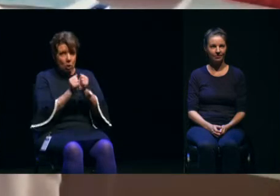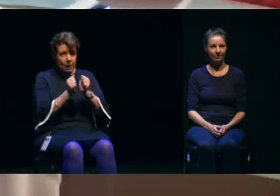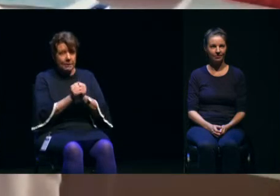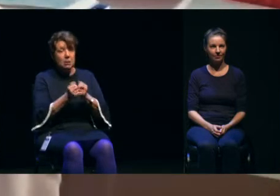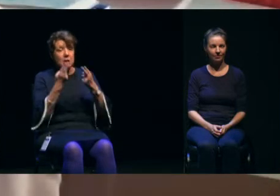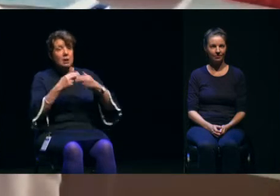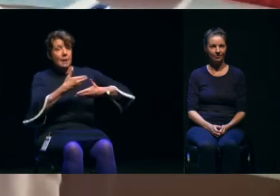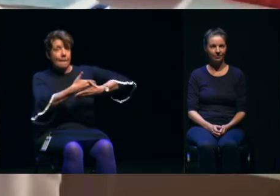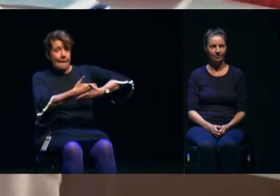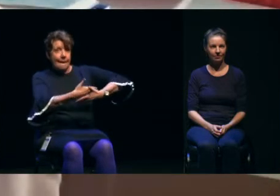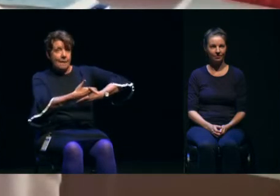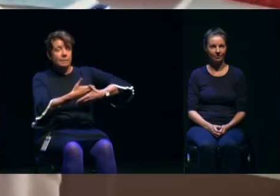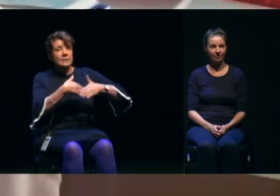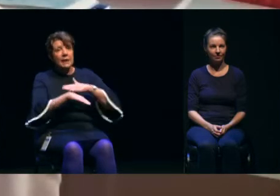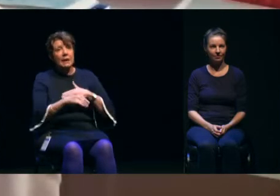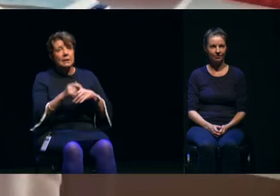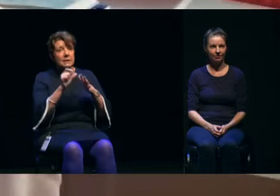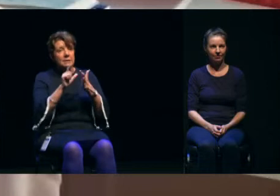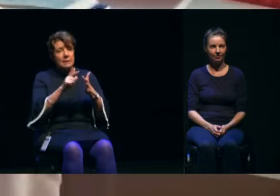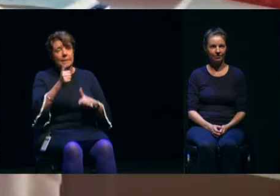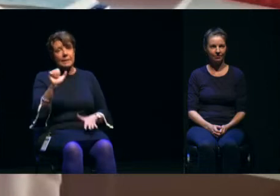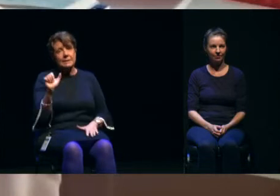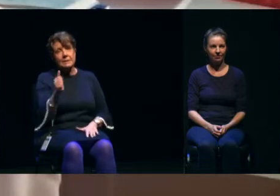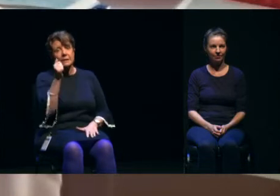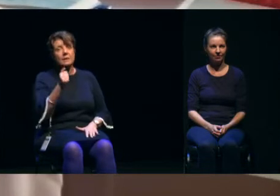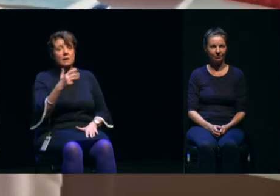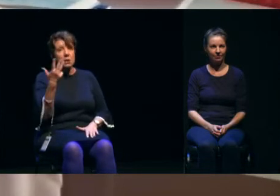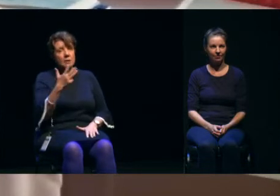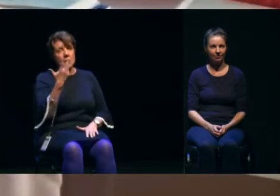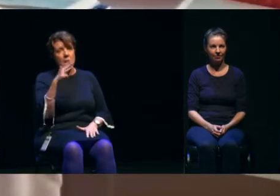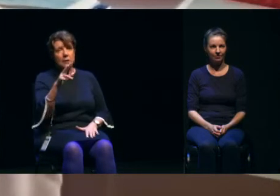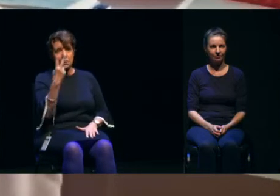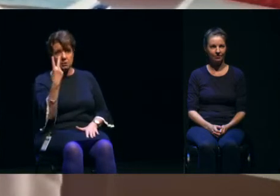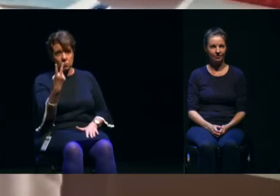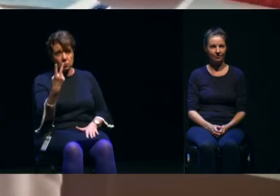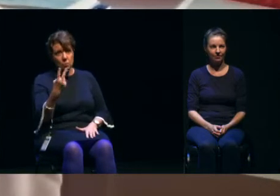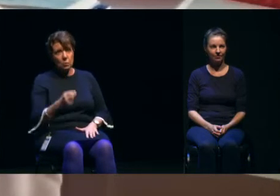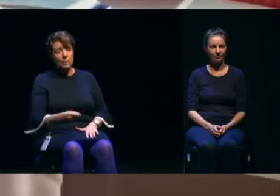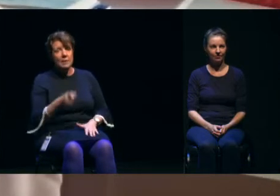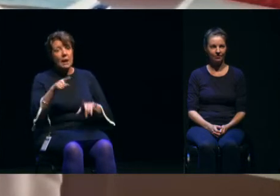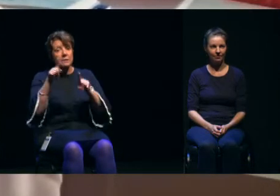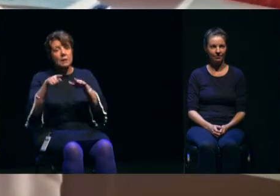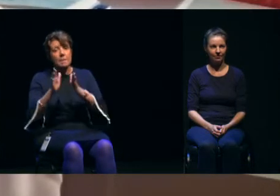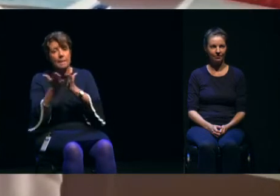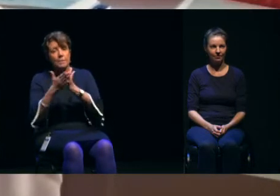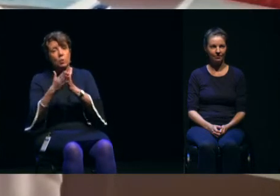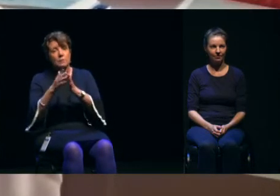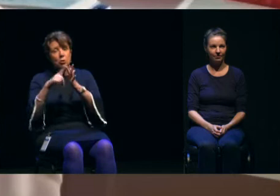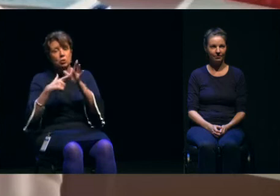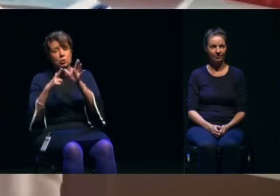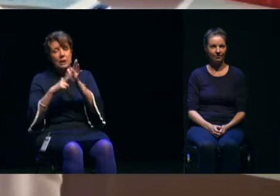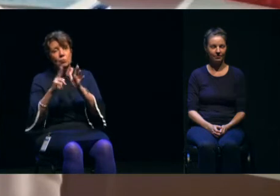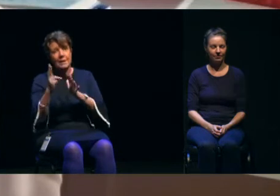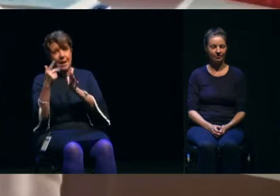in my arms on December 6, 1992. And I start all my books on January 8th. So when